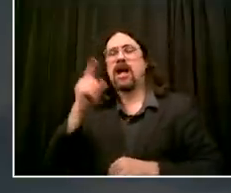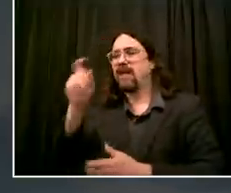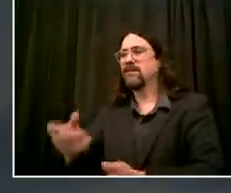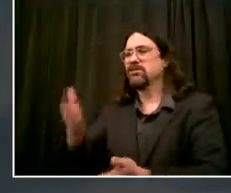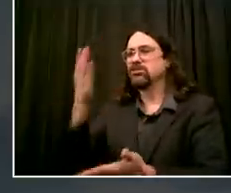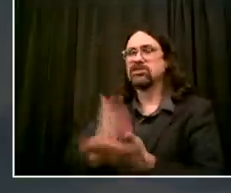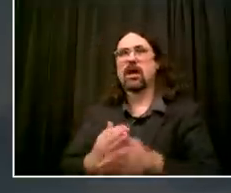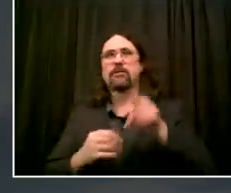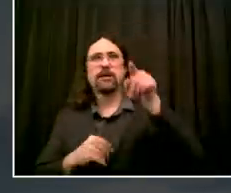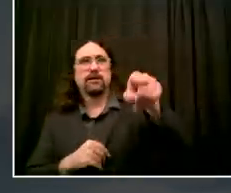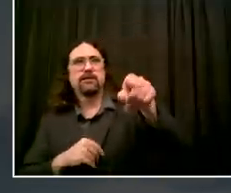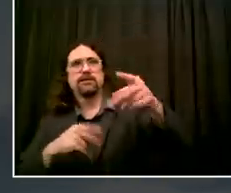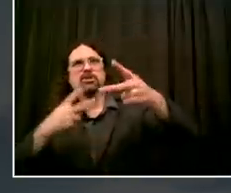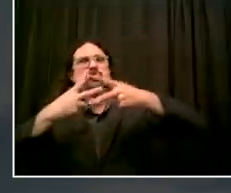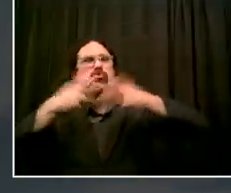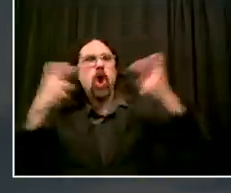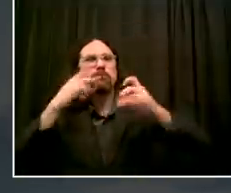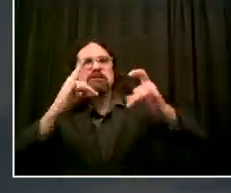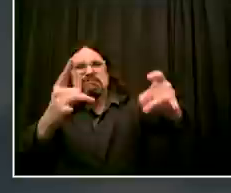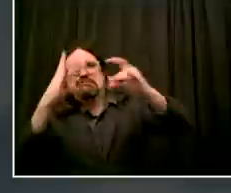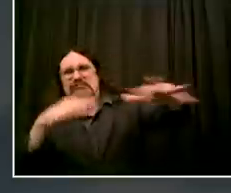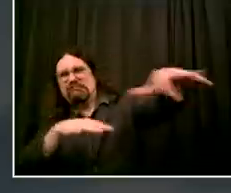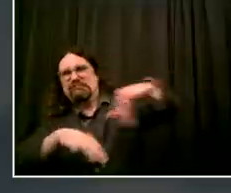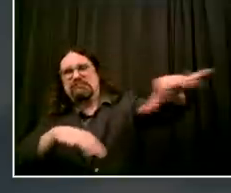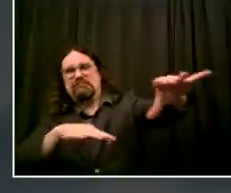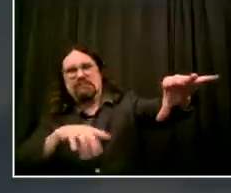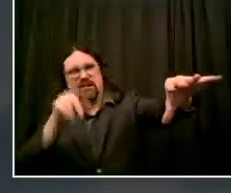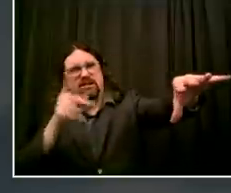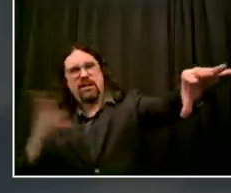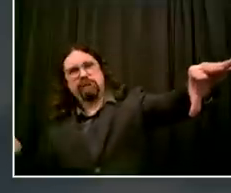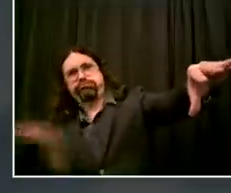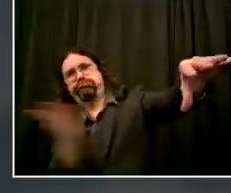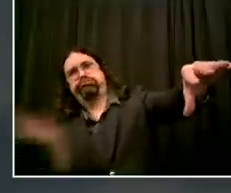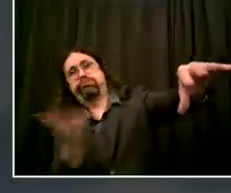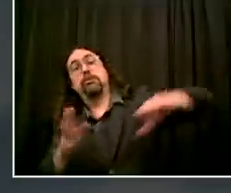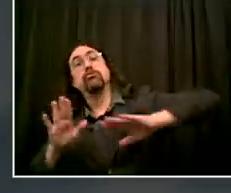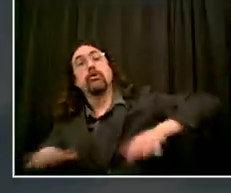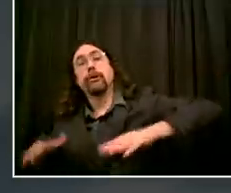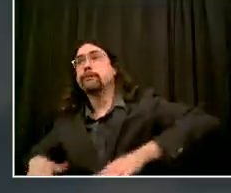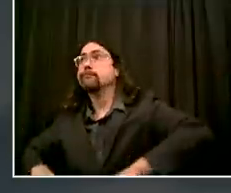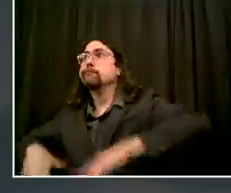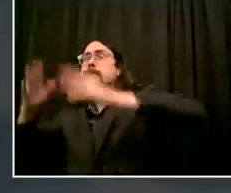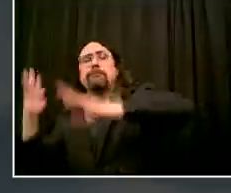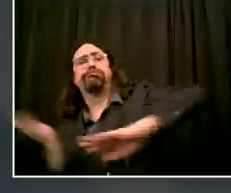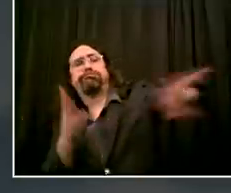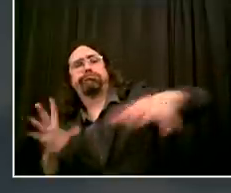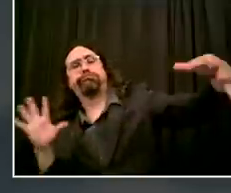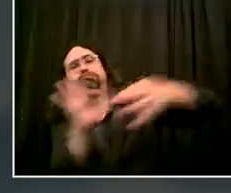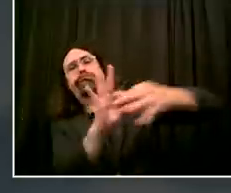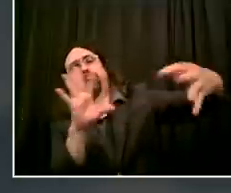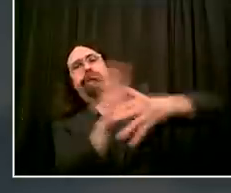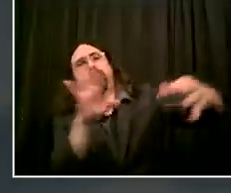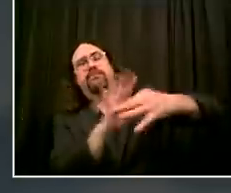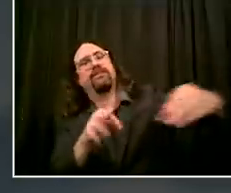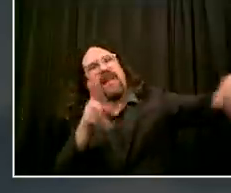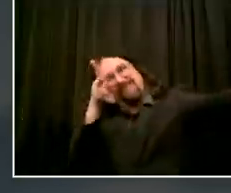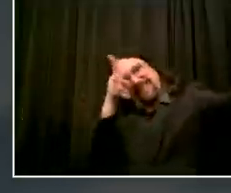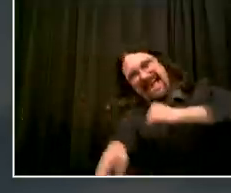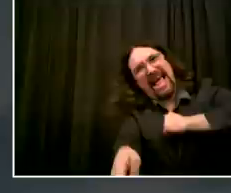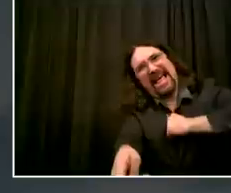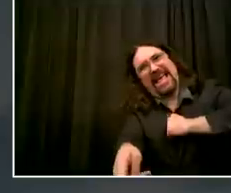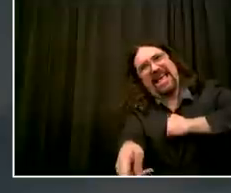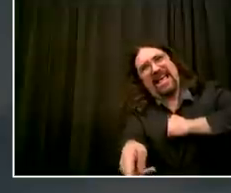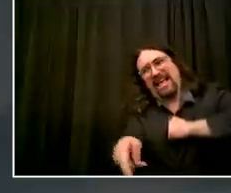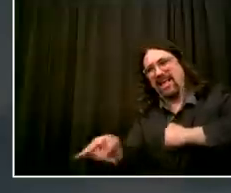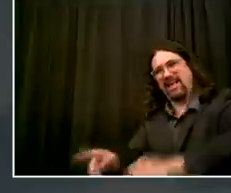going to be every single case. I think we all realize that, but there's a lot more that we could do here. On the discipline, I think that you're referring